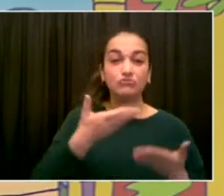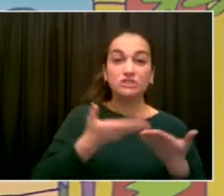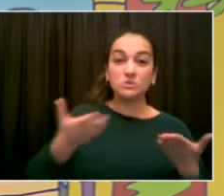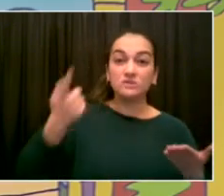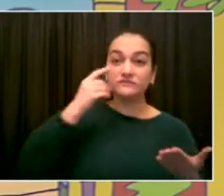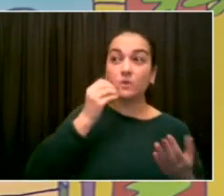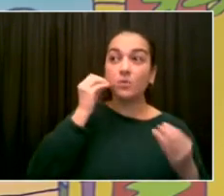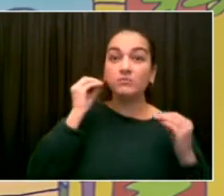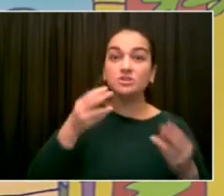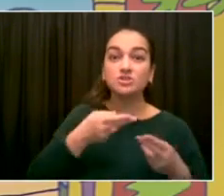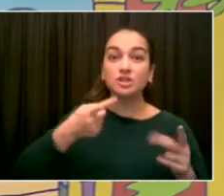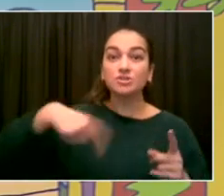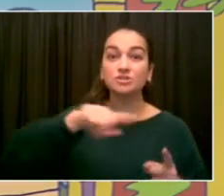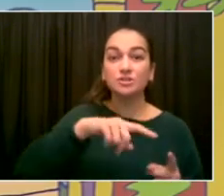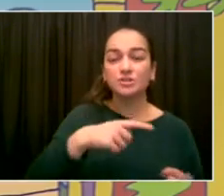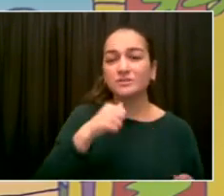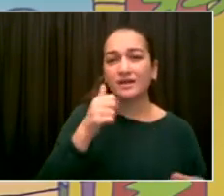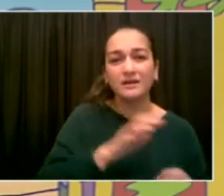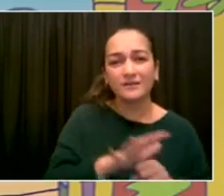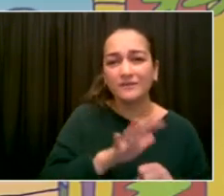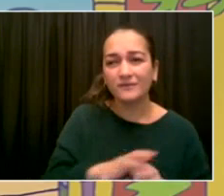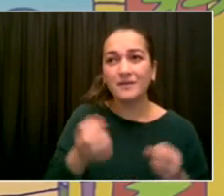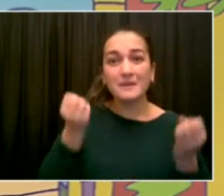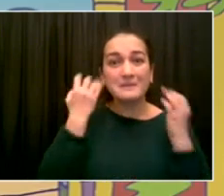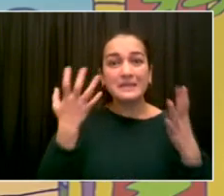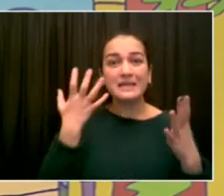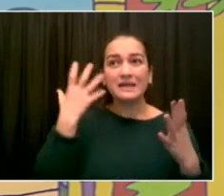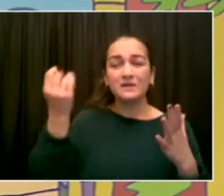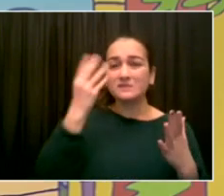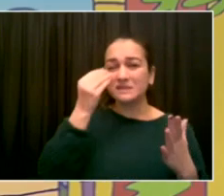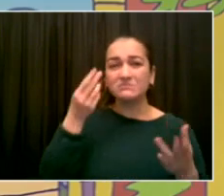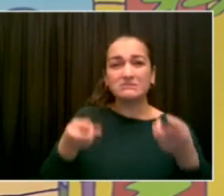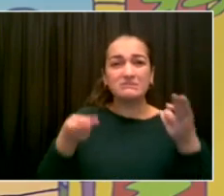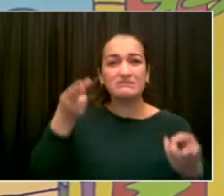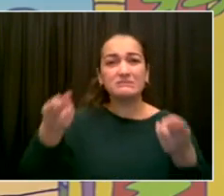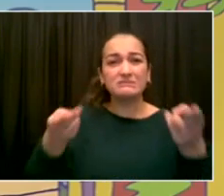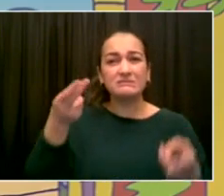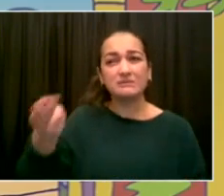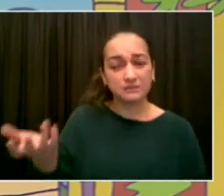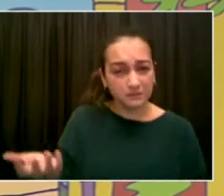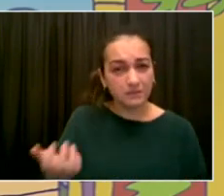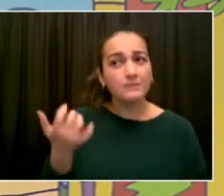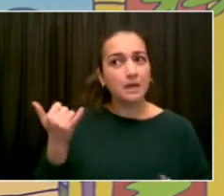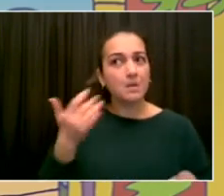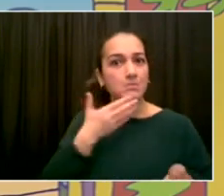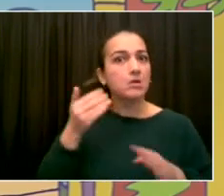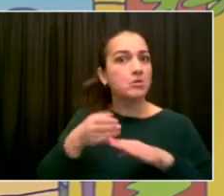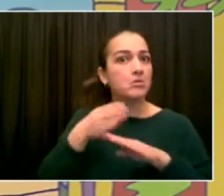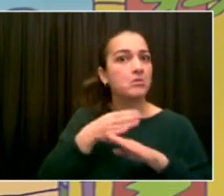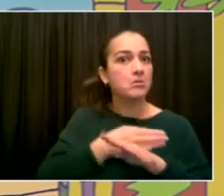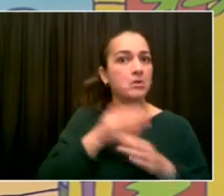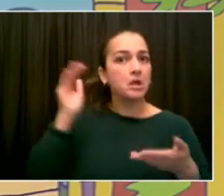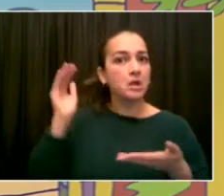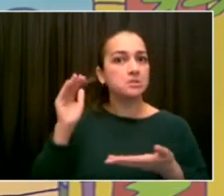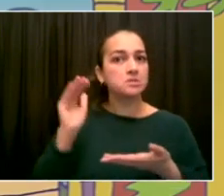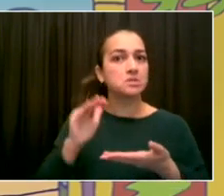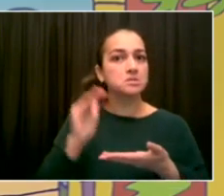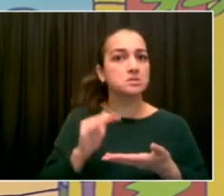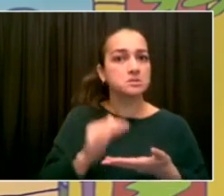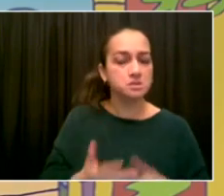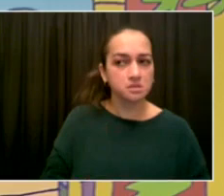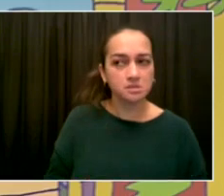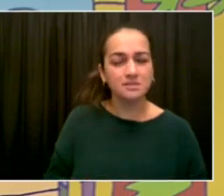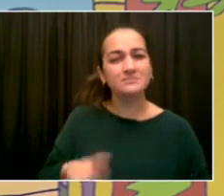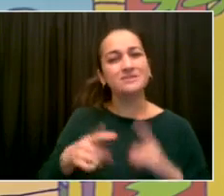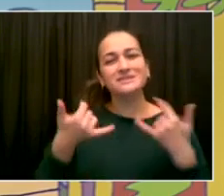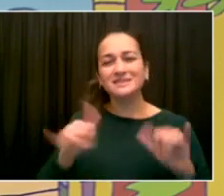need. That number has also gone down markedly. So we've got real work to do, but those are the facts. Those are what, you know, all of